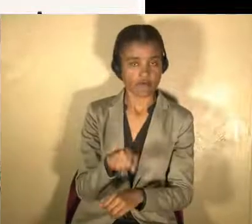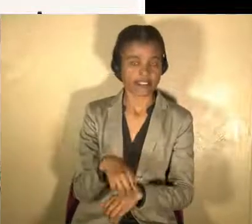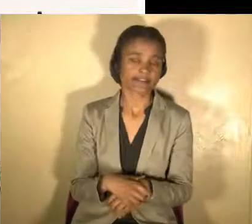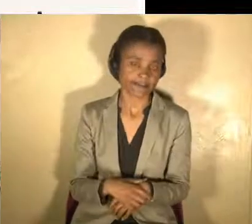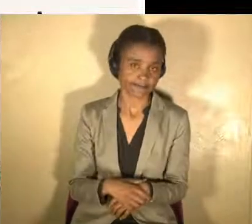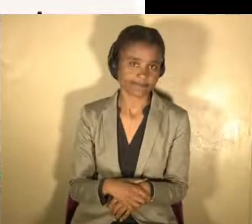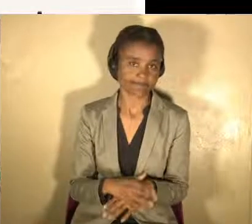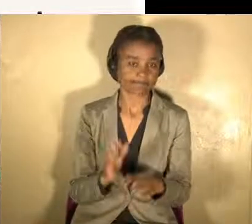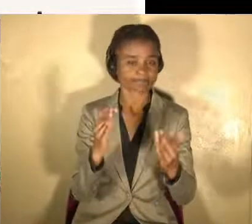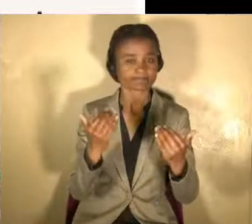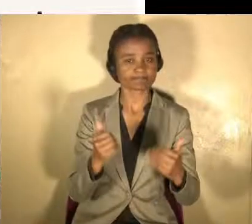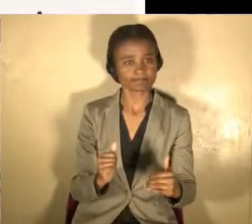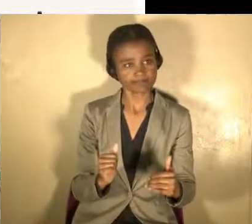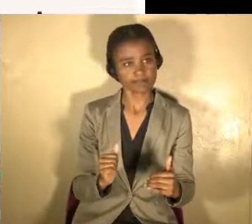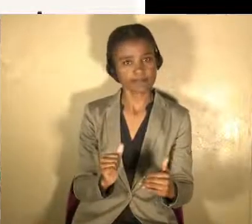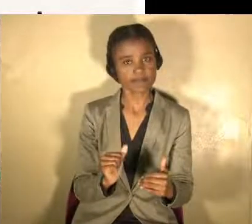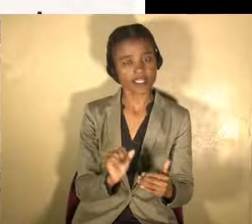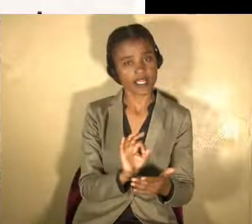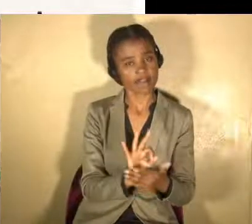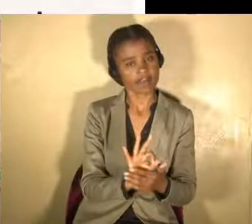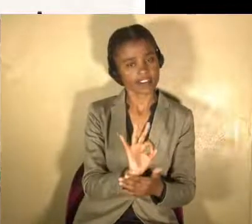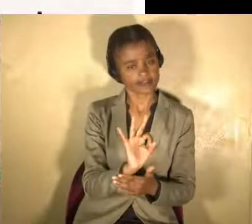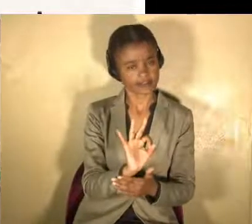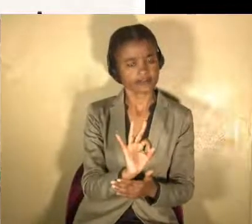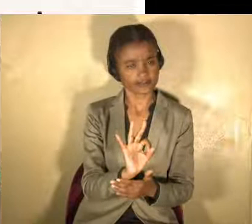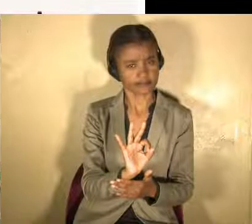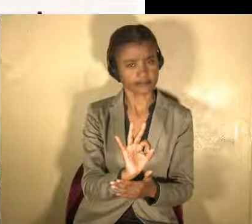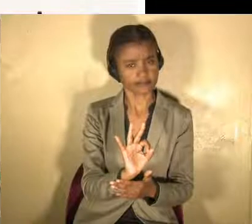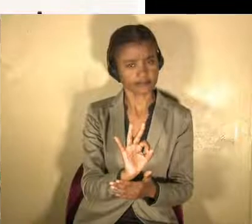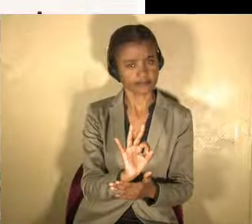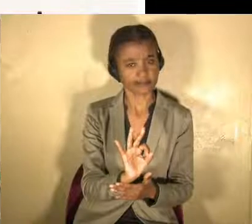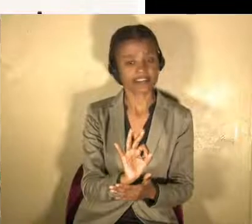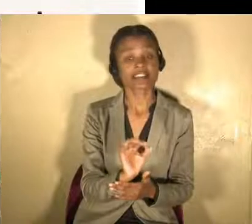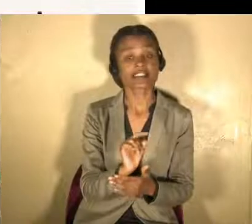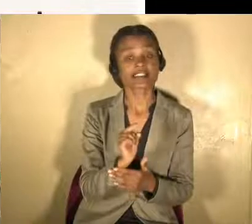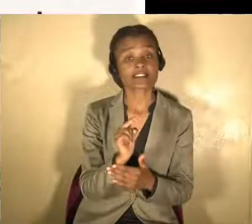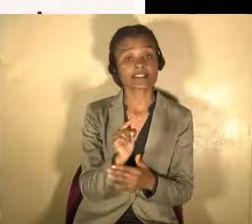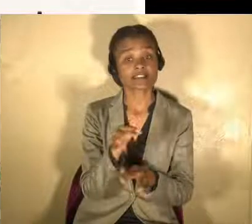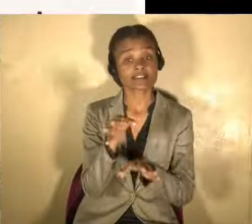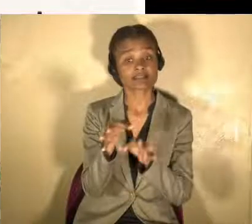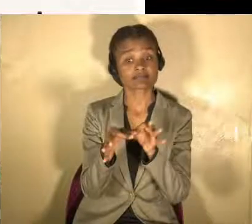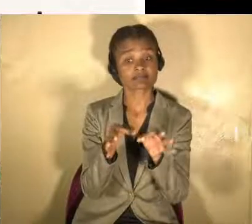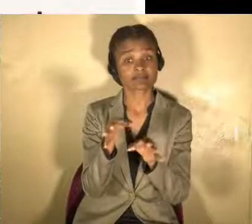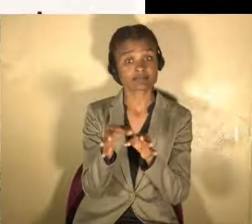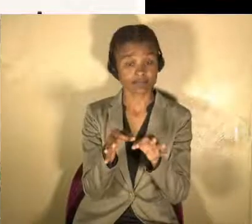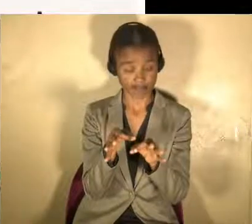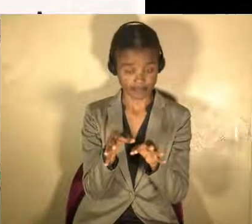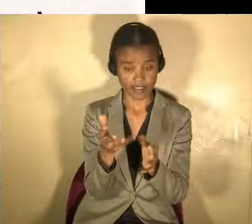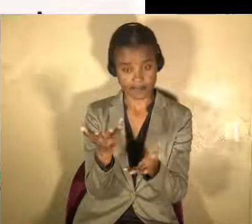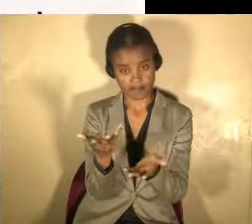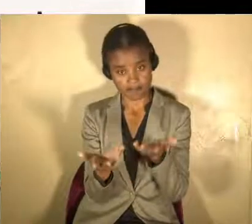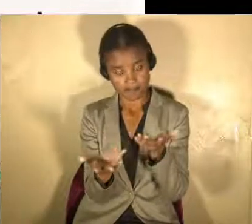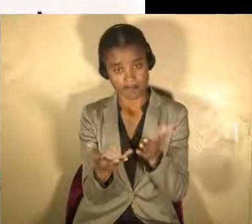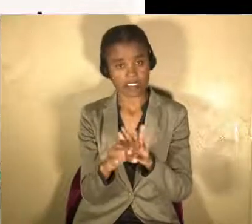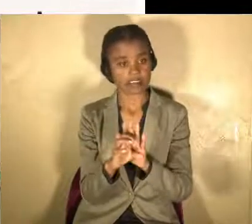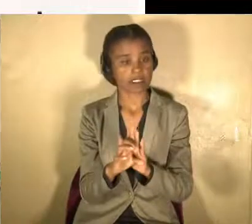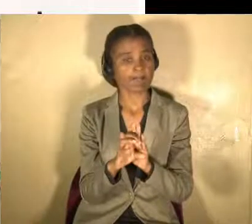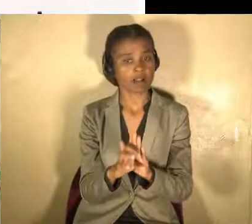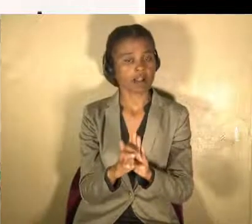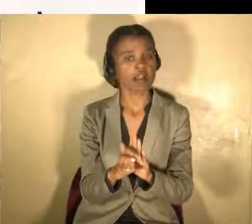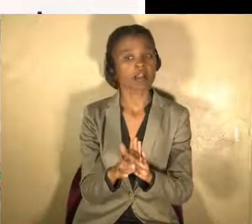13, it makes provision for not more than 6 children that may be placed with